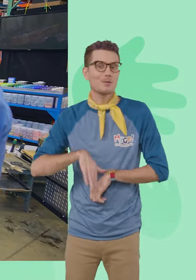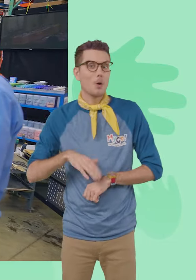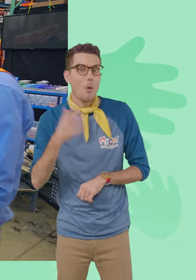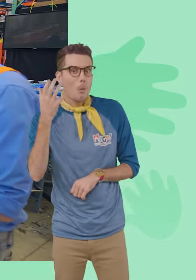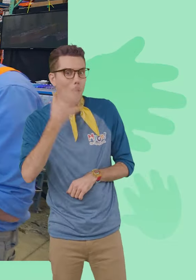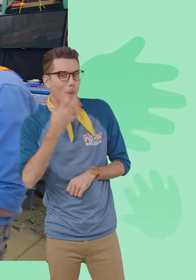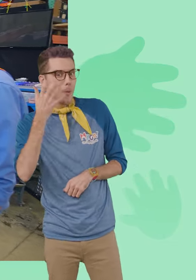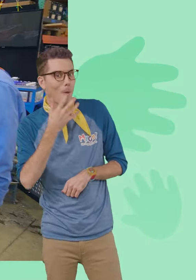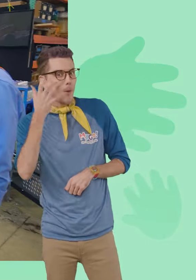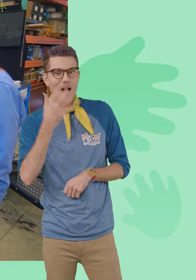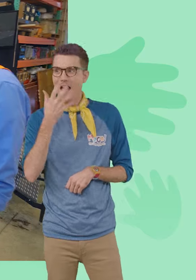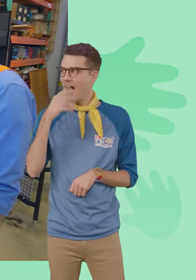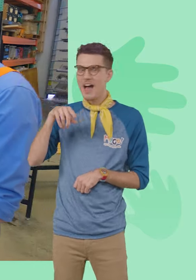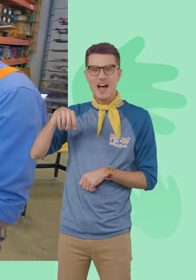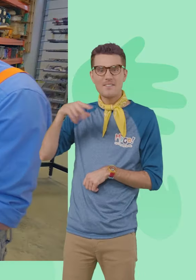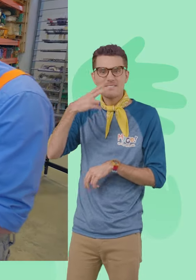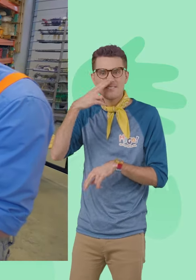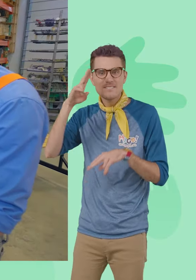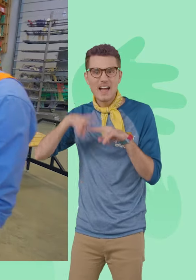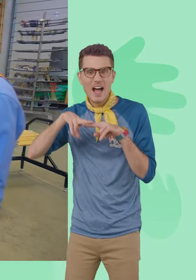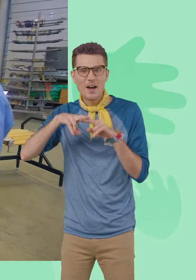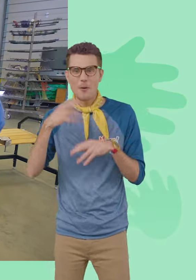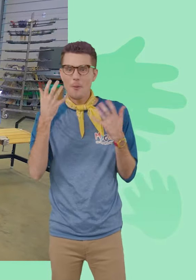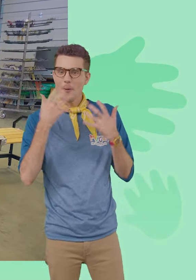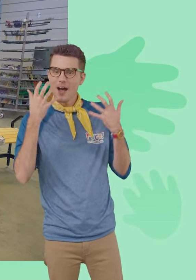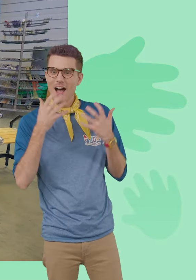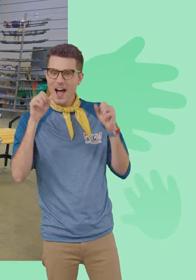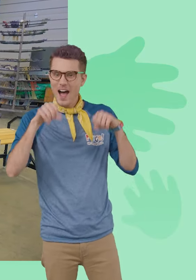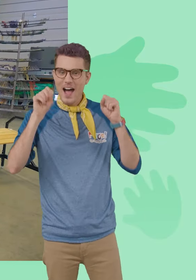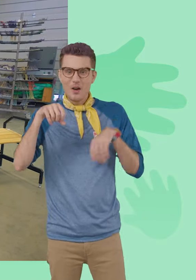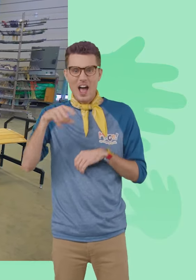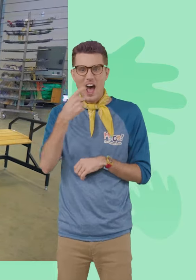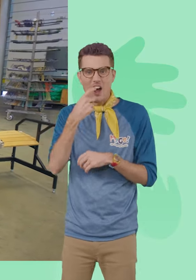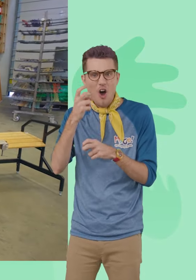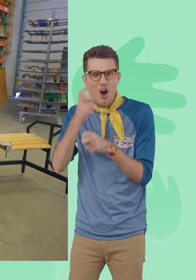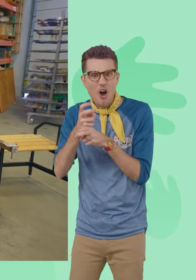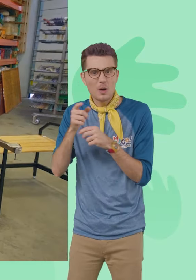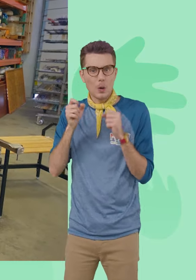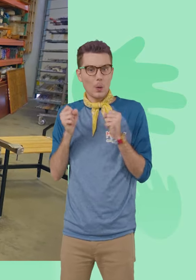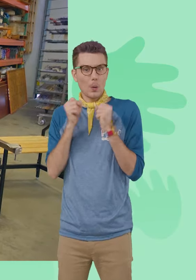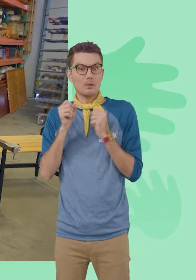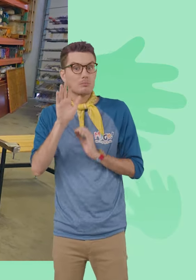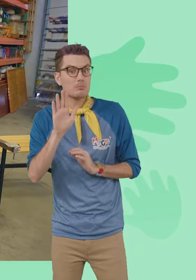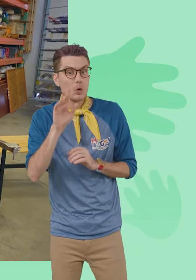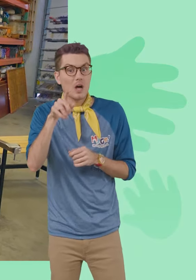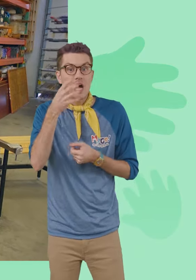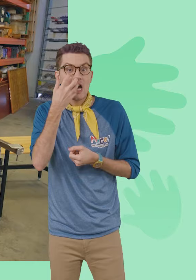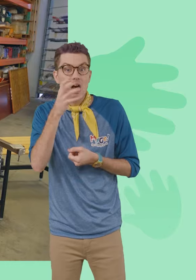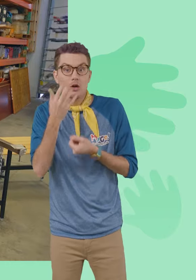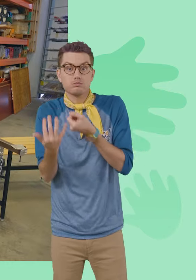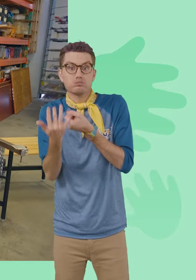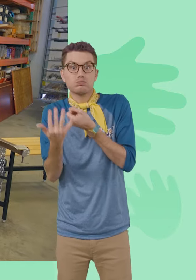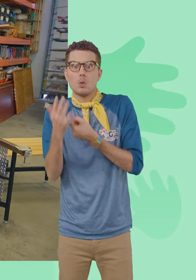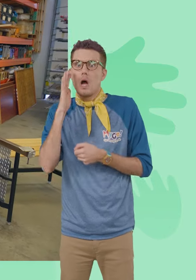Wow, it's so cool how glass is really hard when it's cold, but when you heat it up to really hot